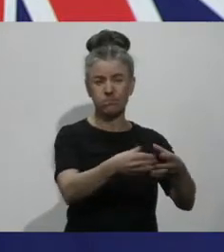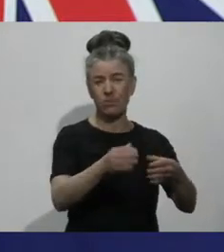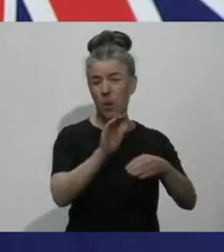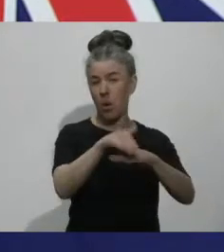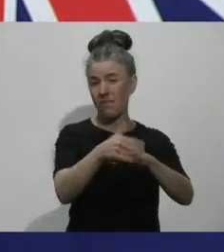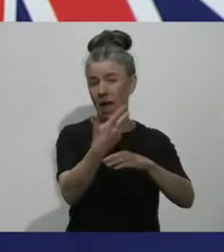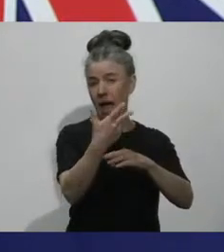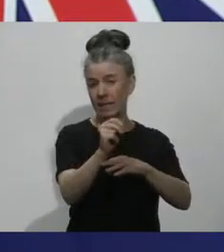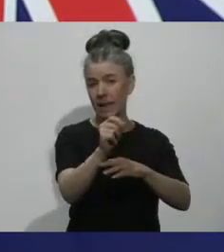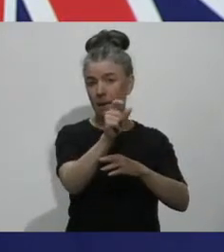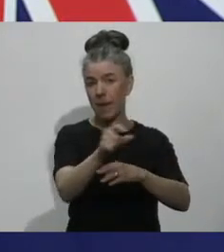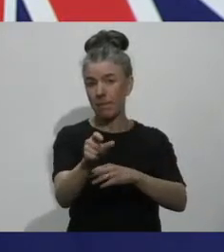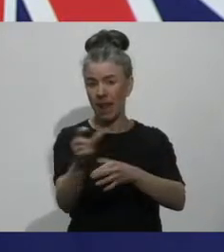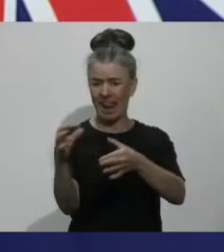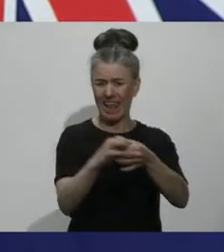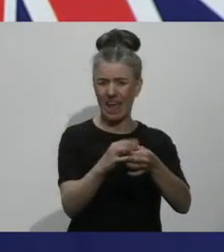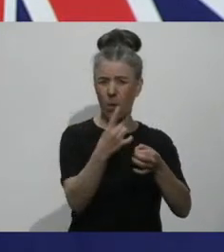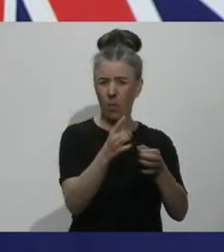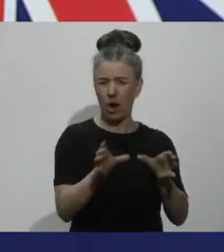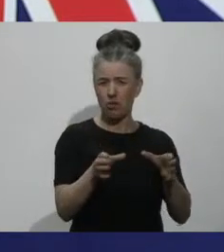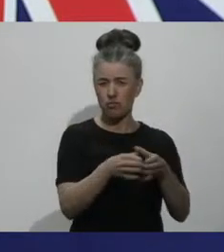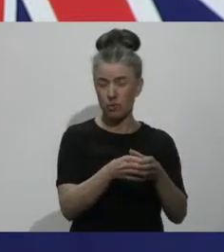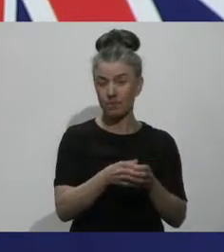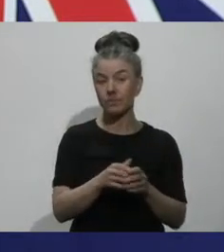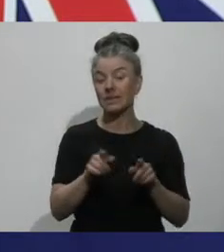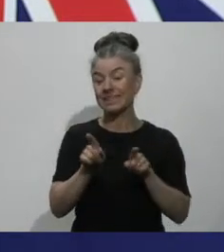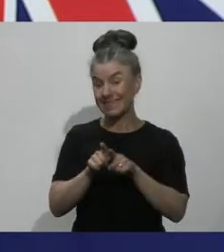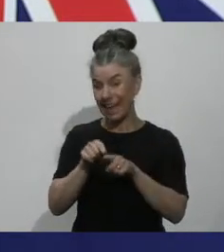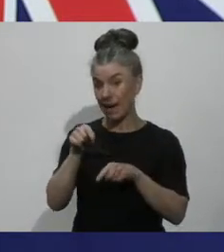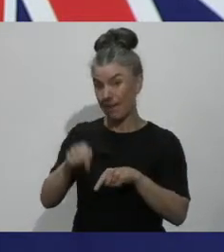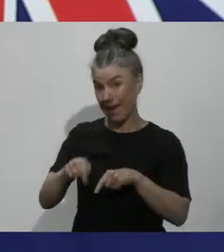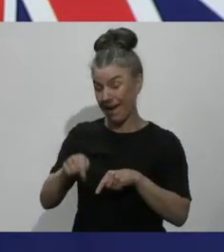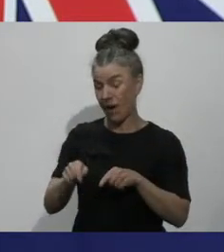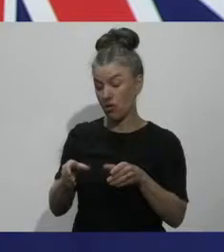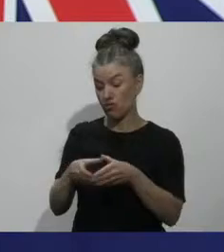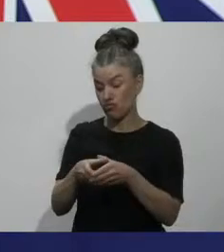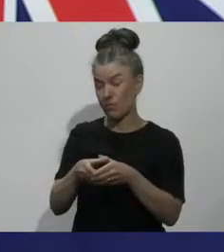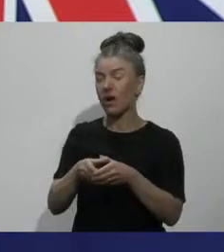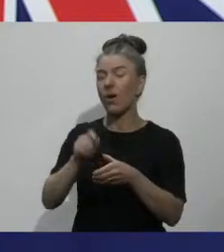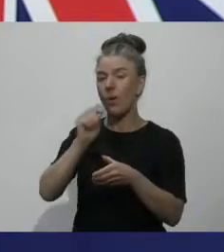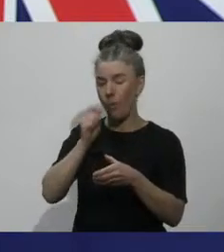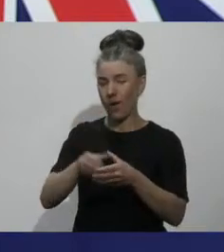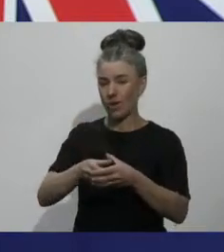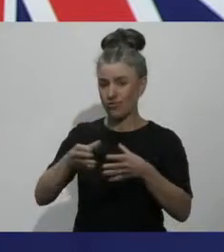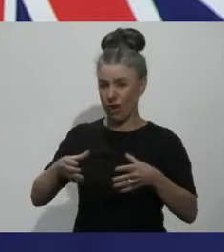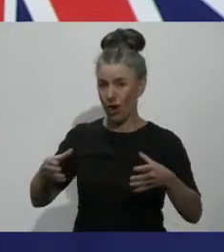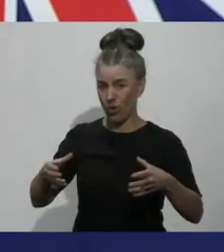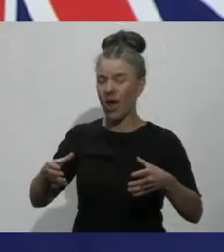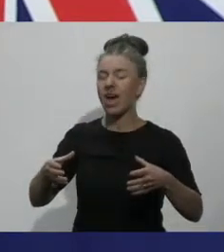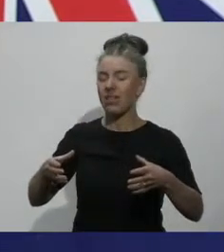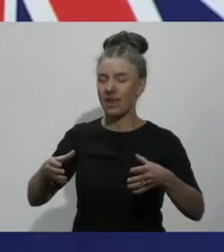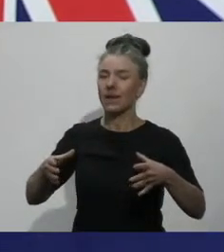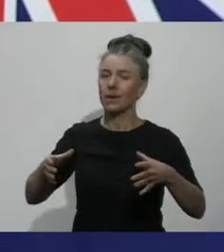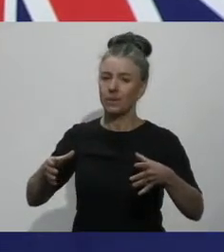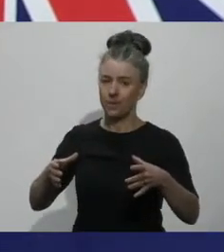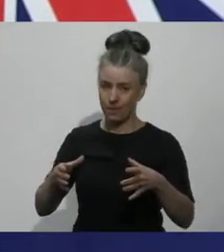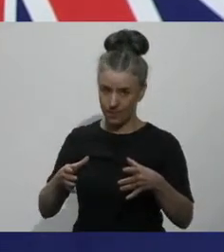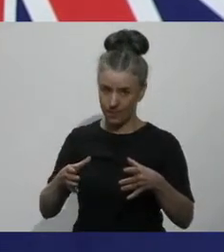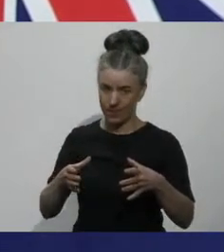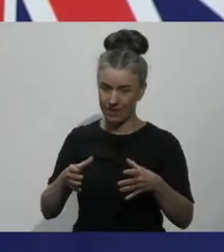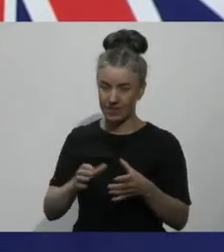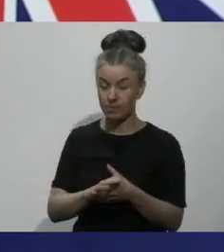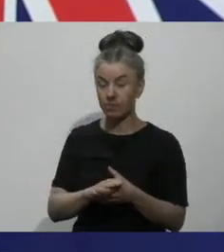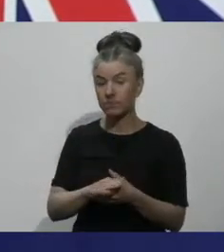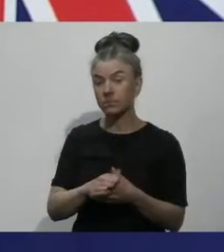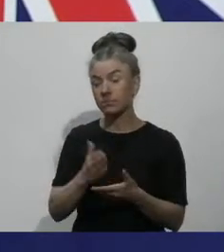cases as part of this cluster. It will grow before it slows, and it may continue to be